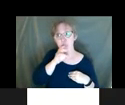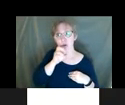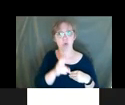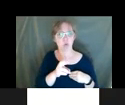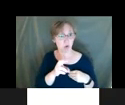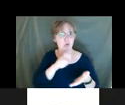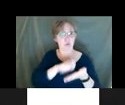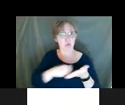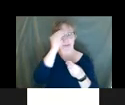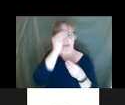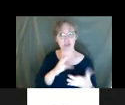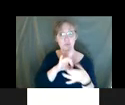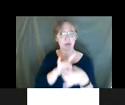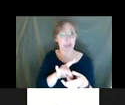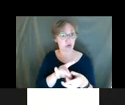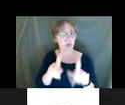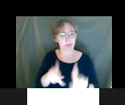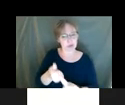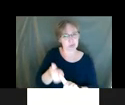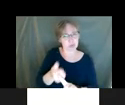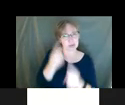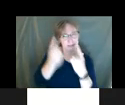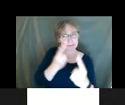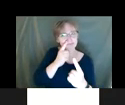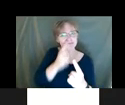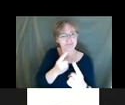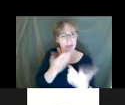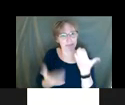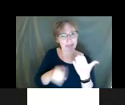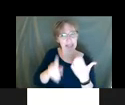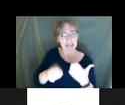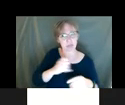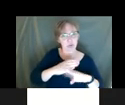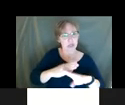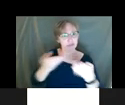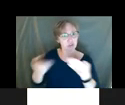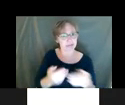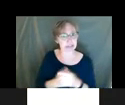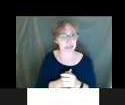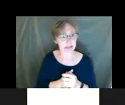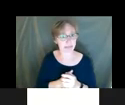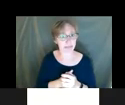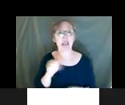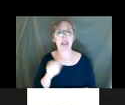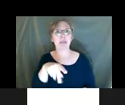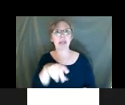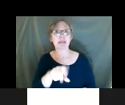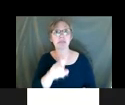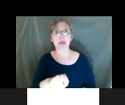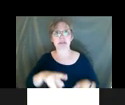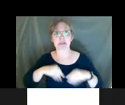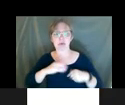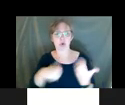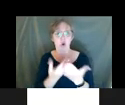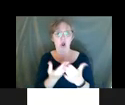person who is thought to be in a need of protective services. APS must accept all referrals which